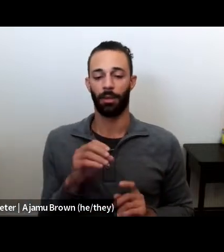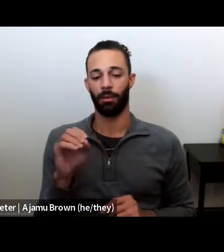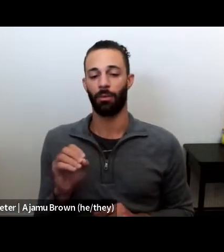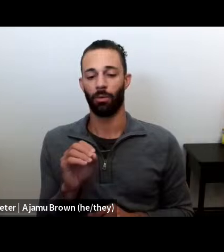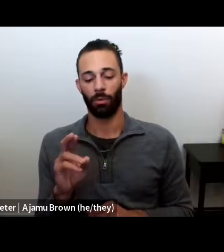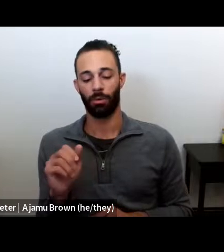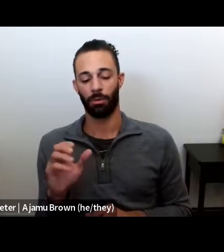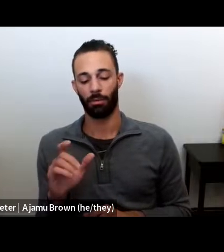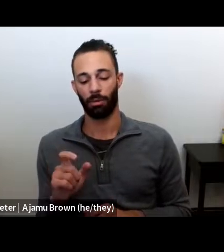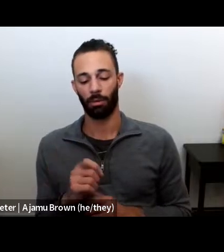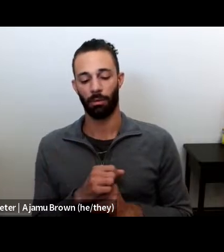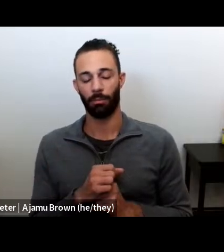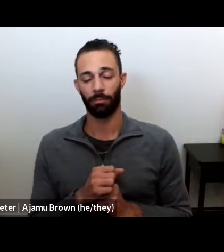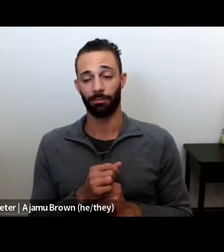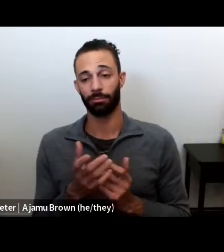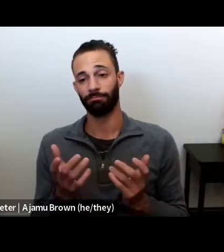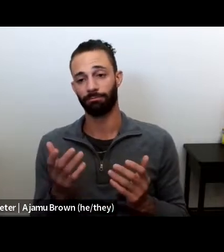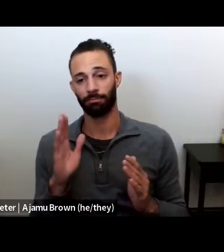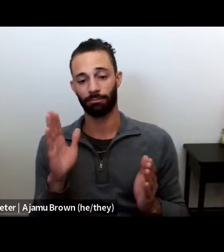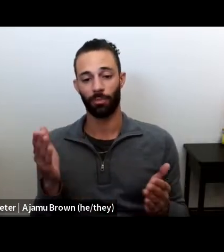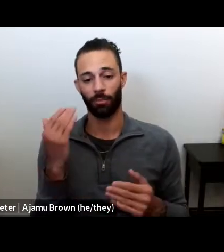You never know.